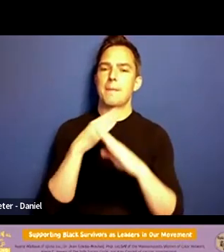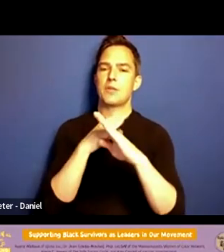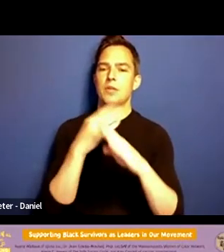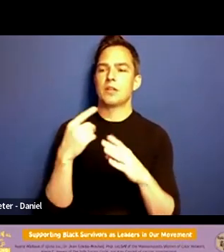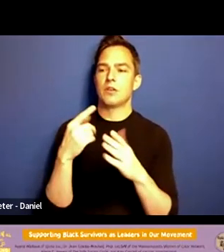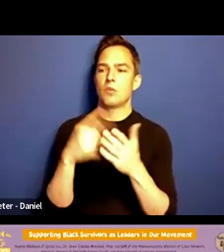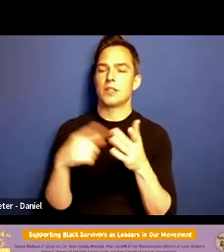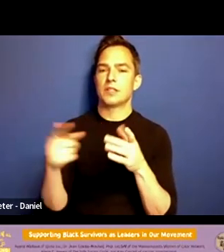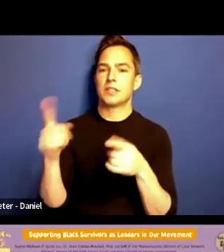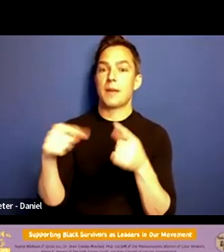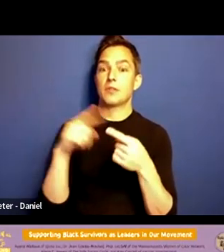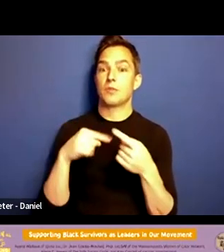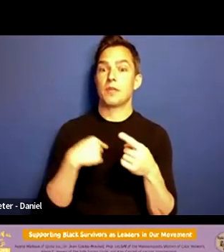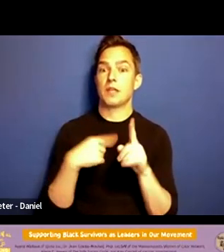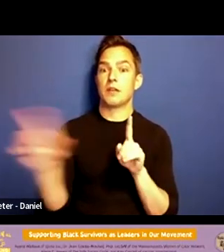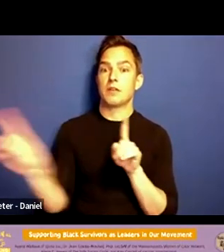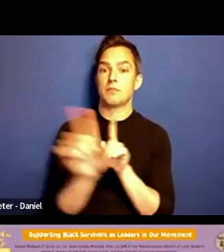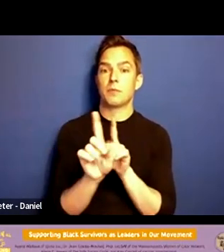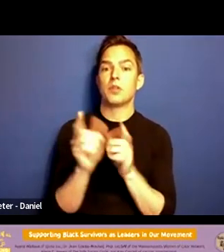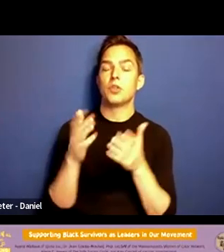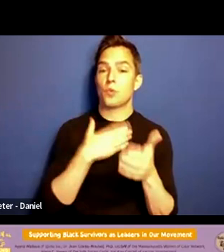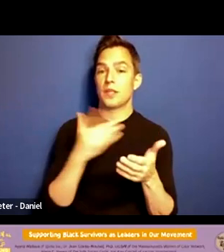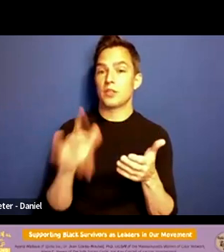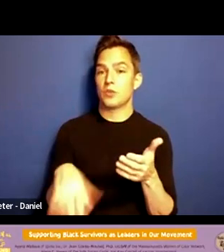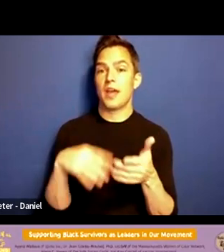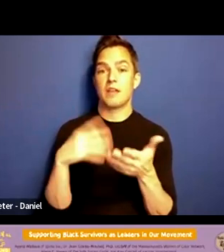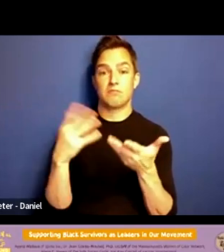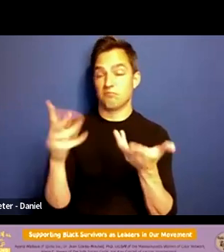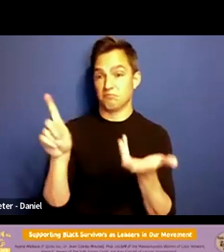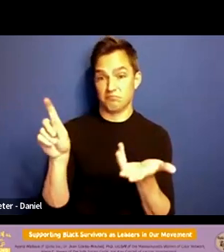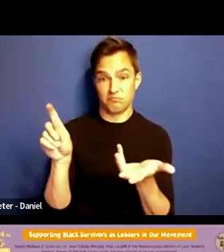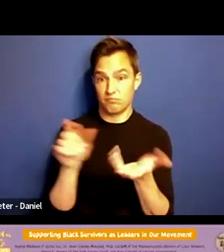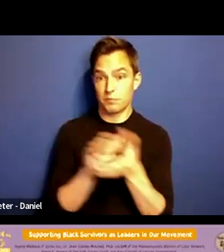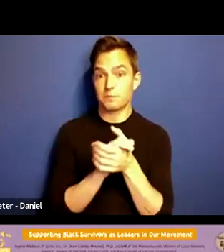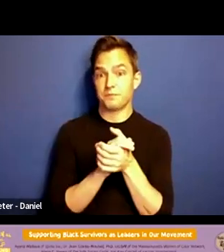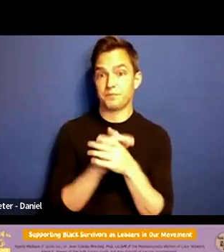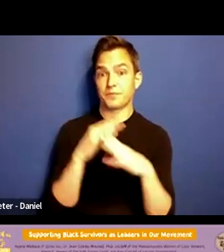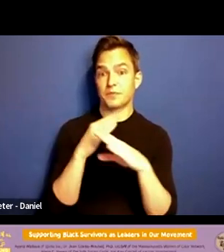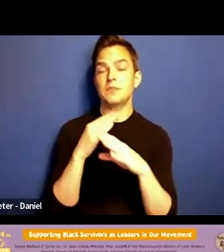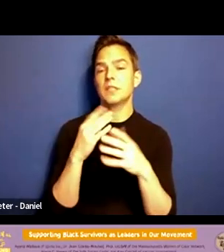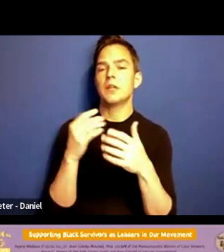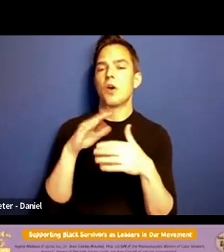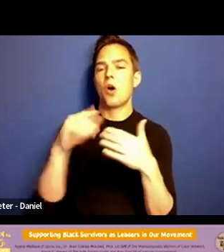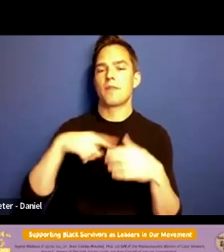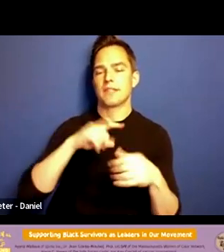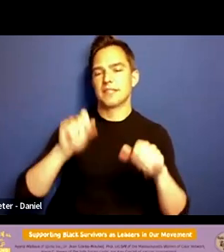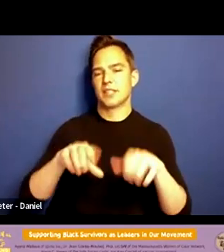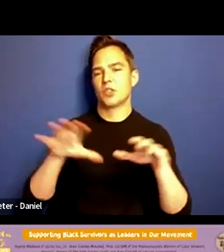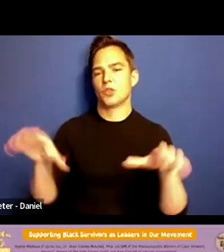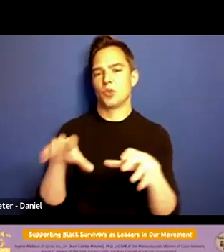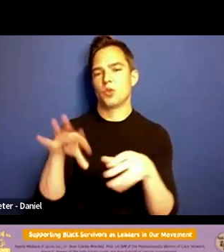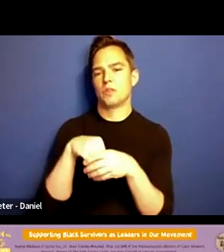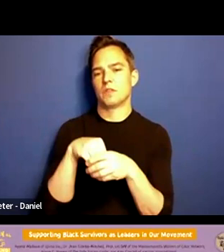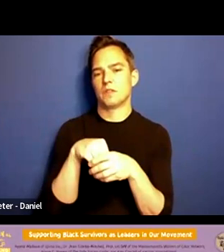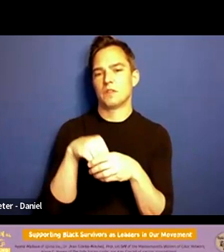protect me? Like, are you really willing to do that? And I think that that is something that we all can do